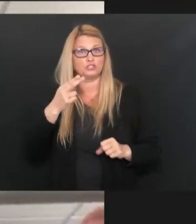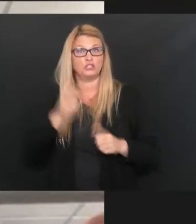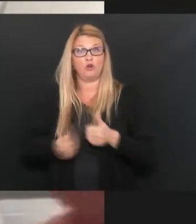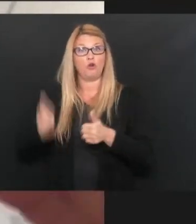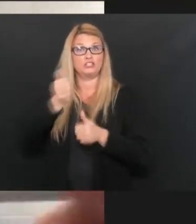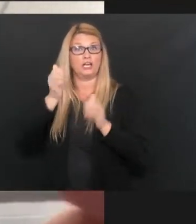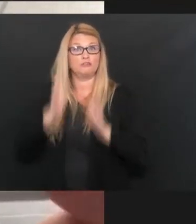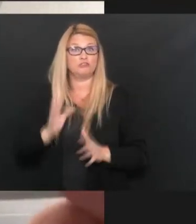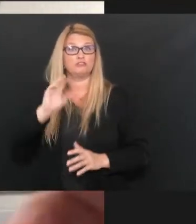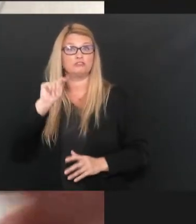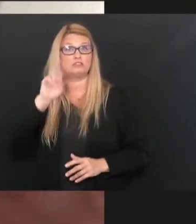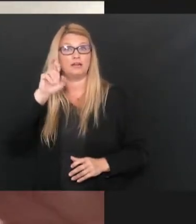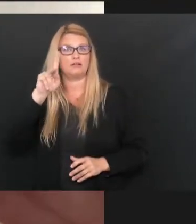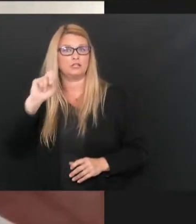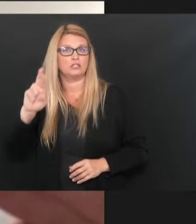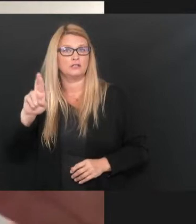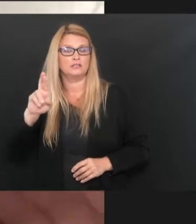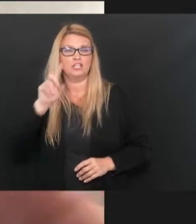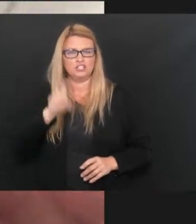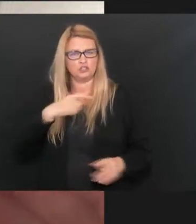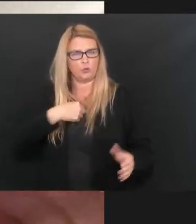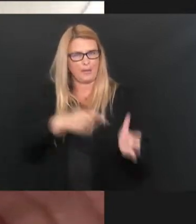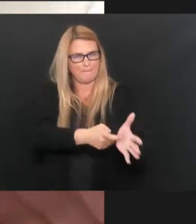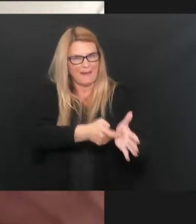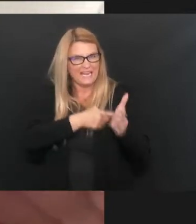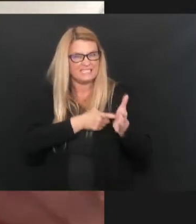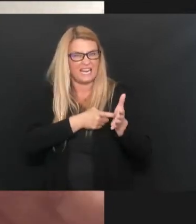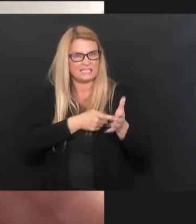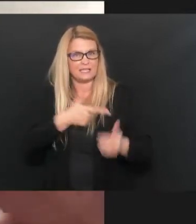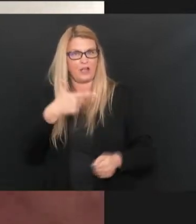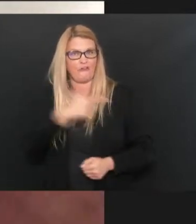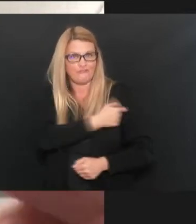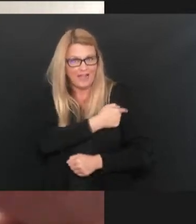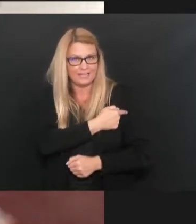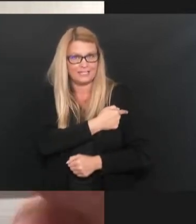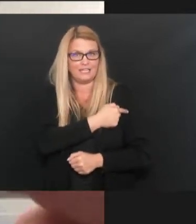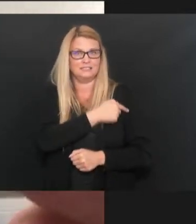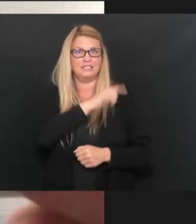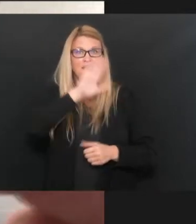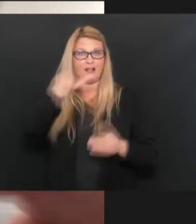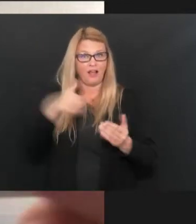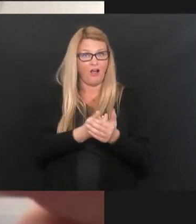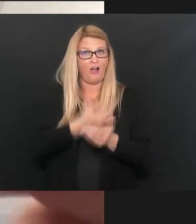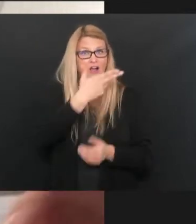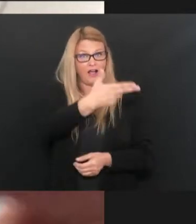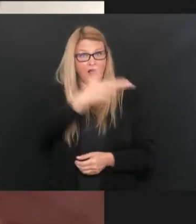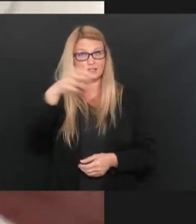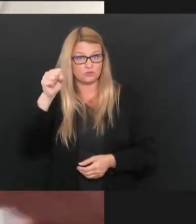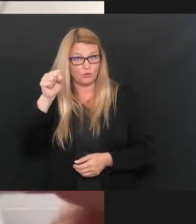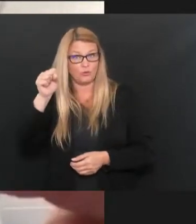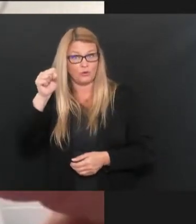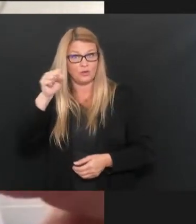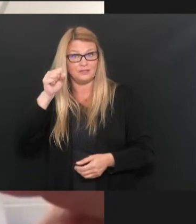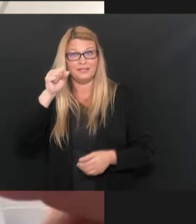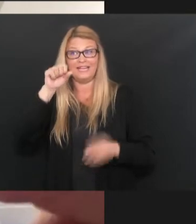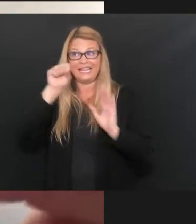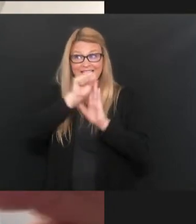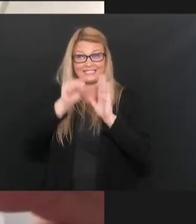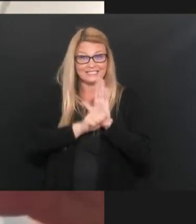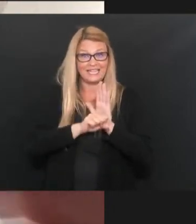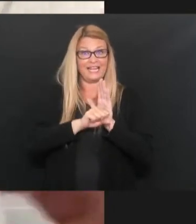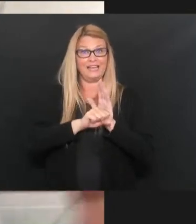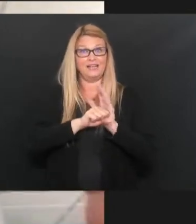Shouldn't we be mandating vaccination clinics at every public high school in the state and at every public college